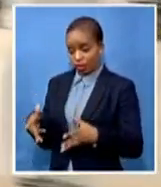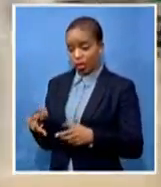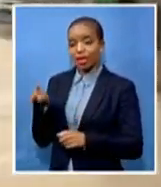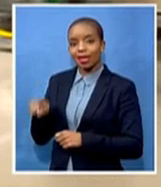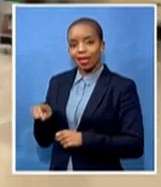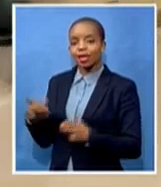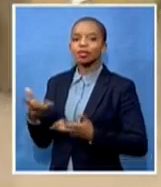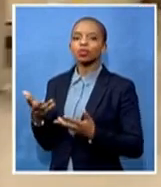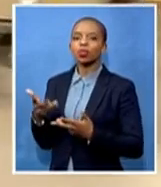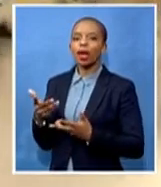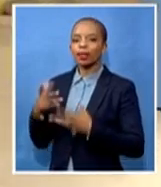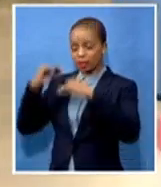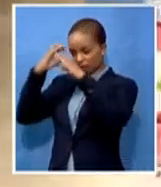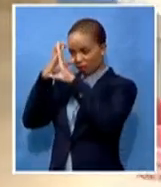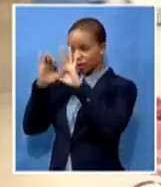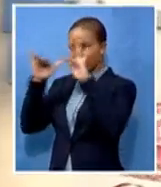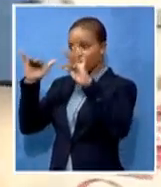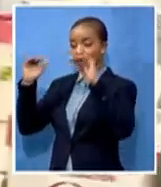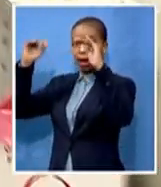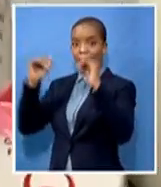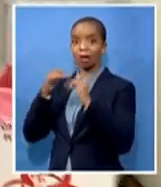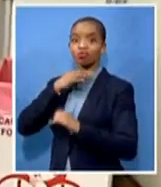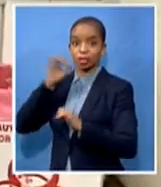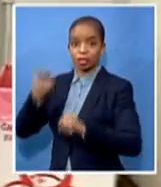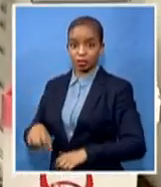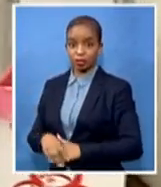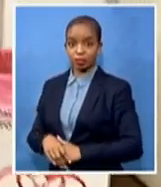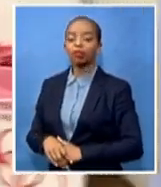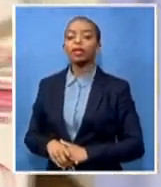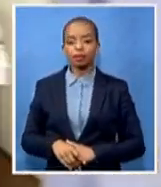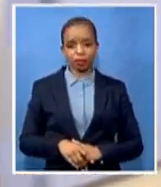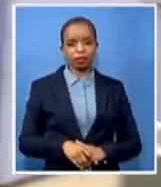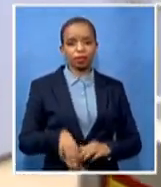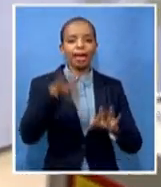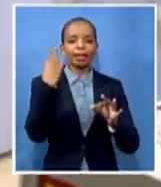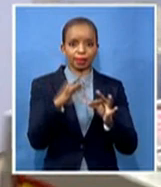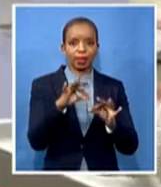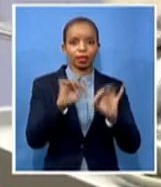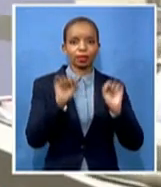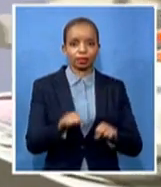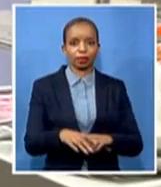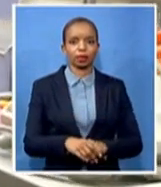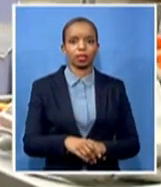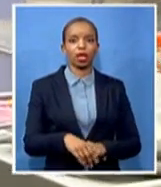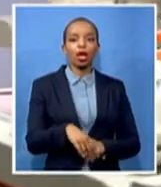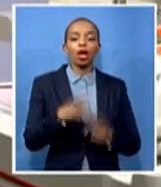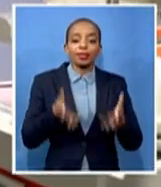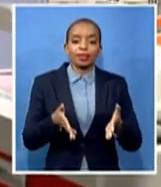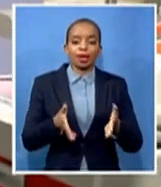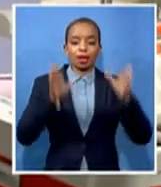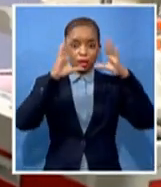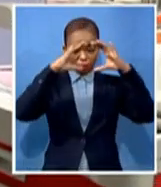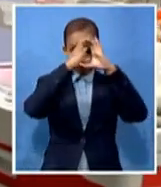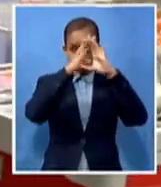Yes, exactly. So we'd be dealing with a patient that is markedly high risk, because